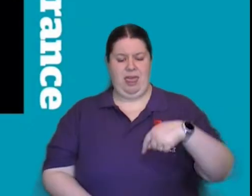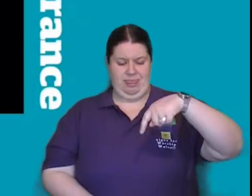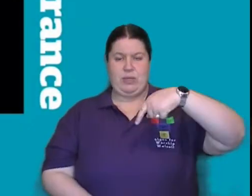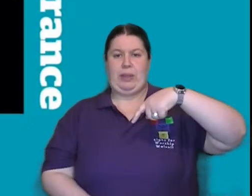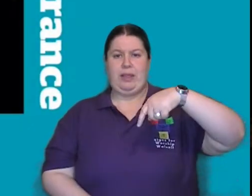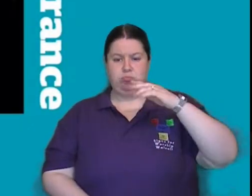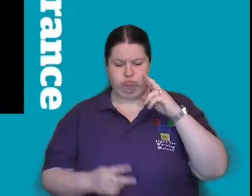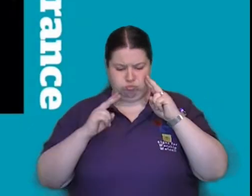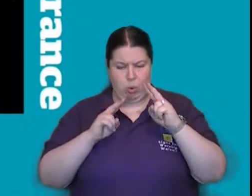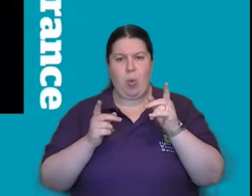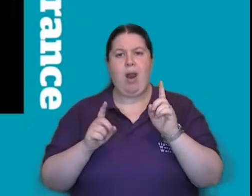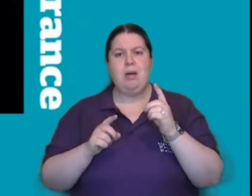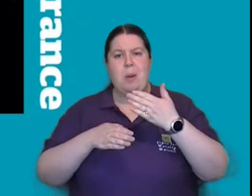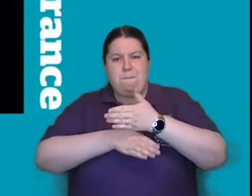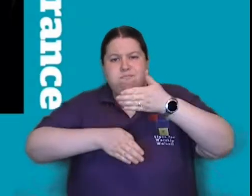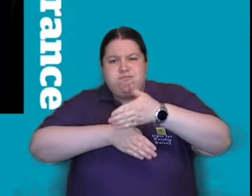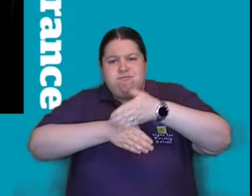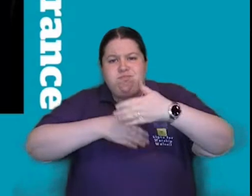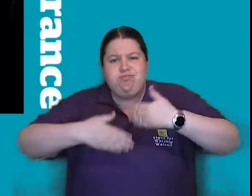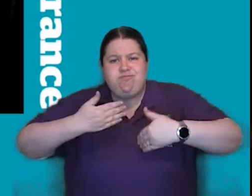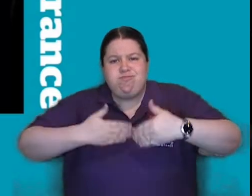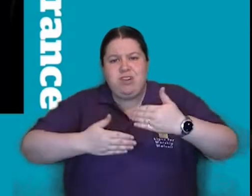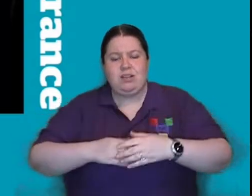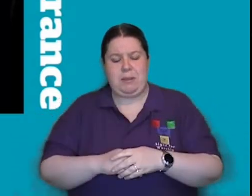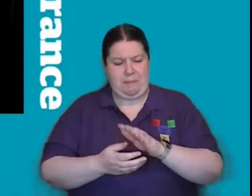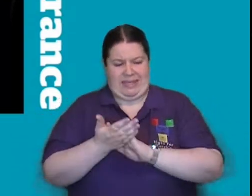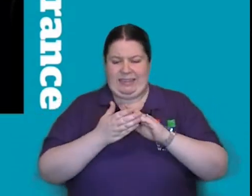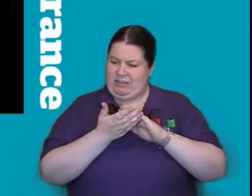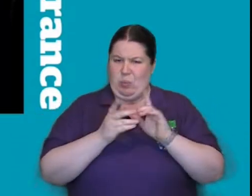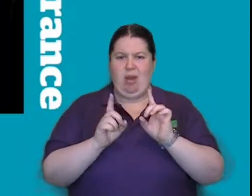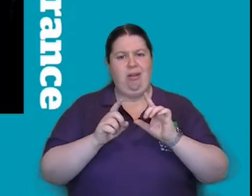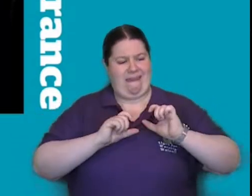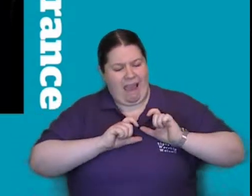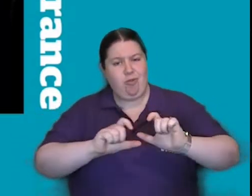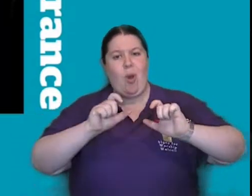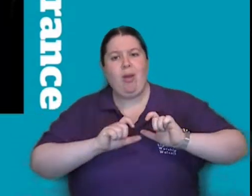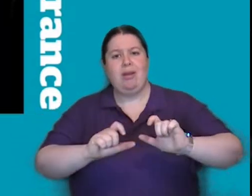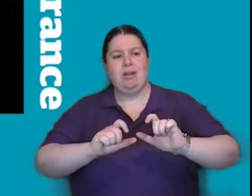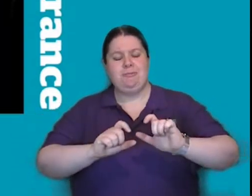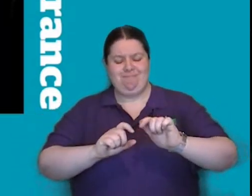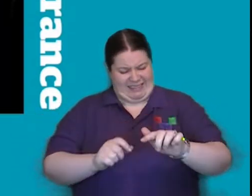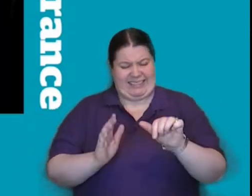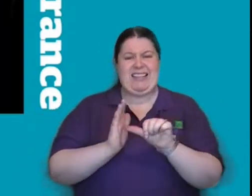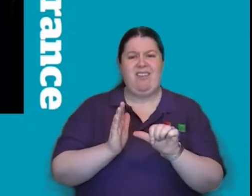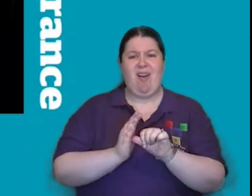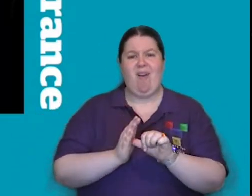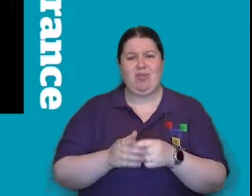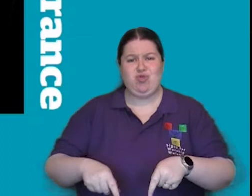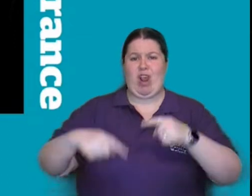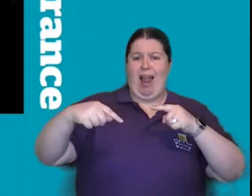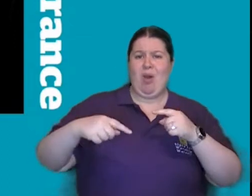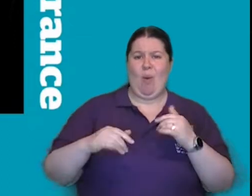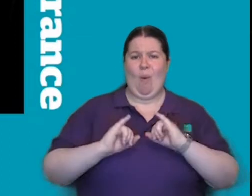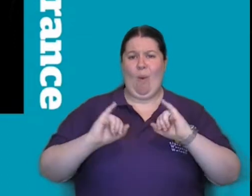This week we are looking at perseverance. Perseverance is continuing with something, even though it might be really difficult.